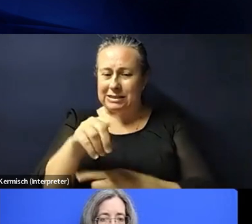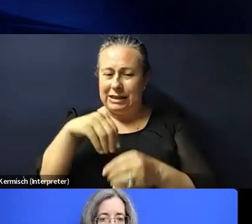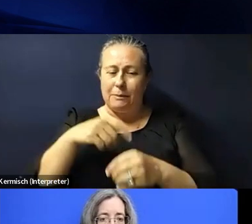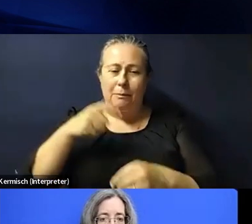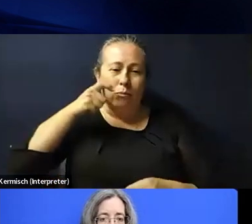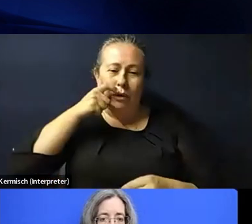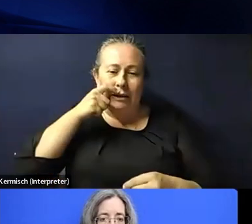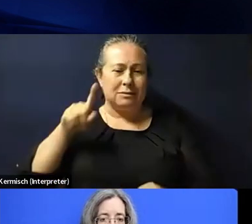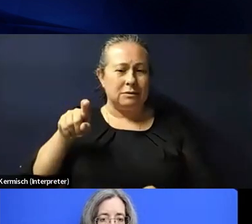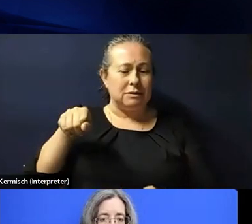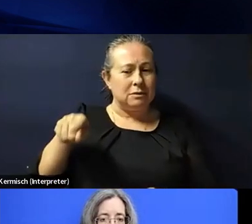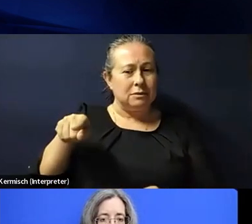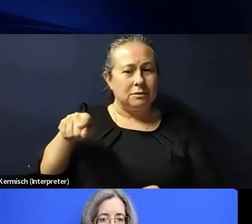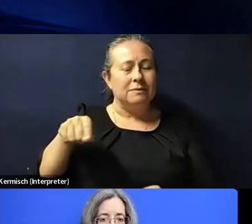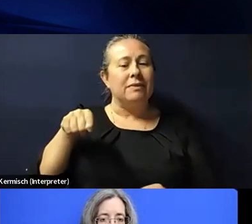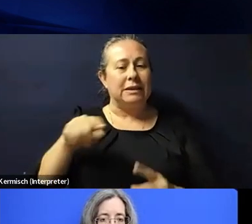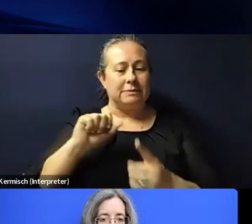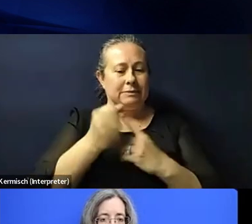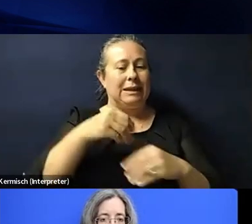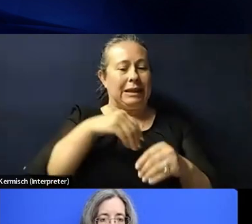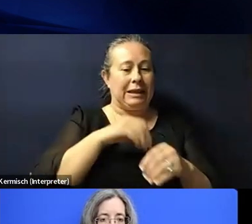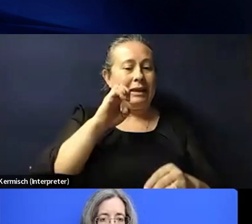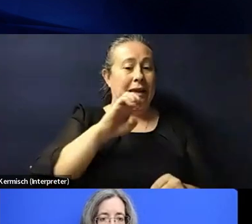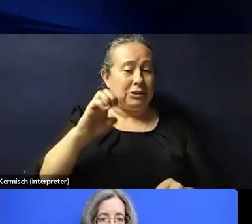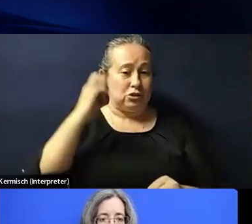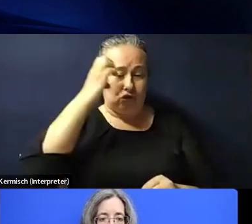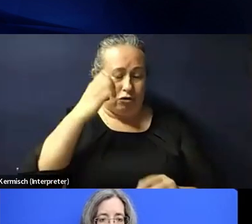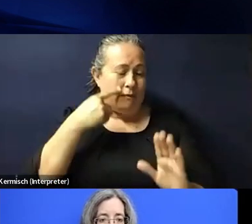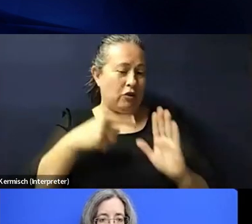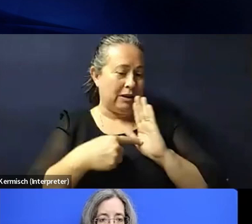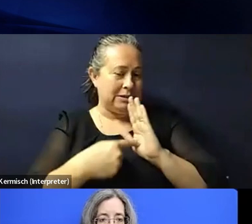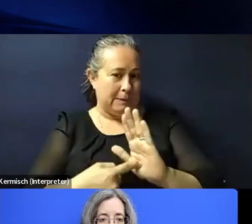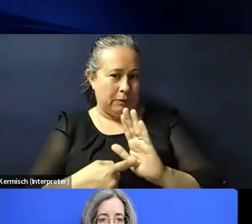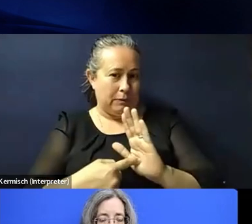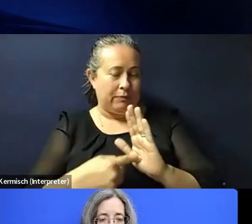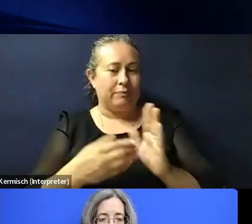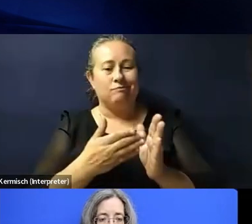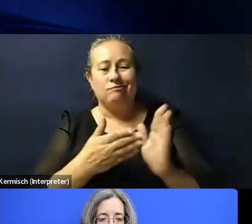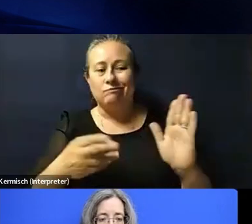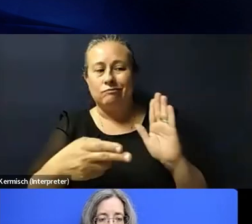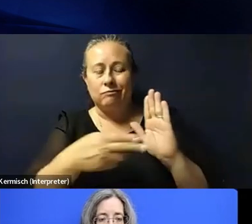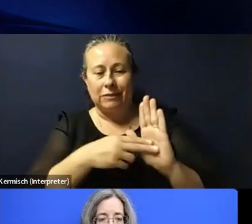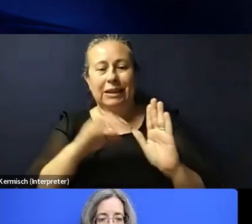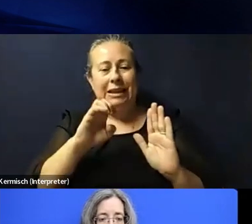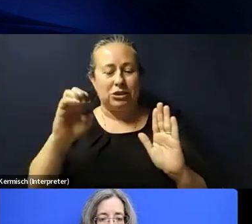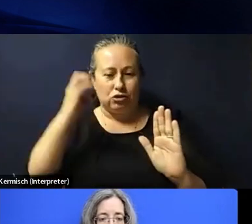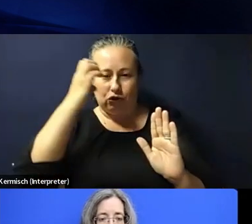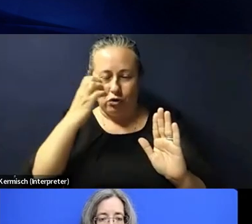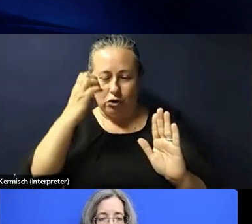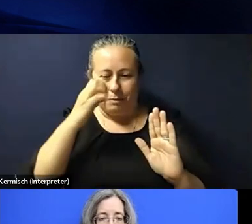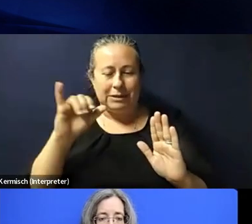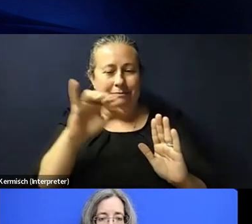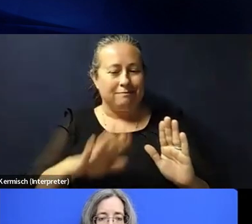Because this is actually the case in Eastern Europe, for example, or what's known sort of broadly as Eastern Europe, around the same time,